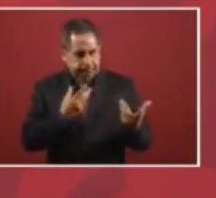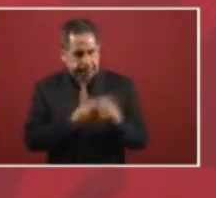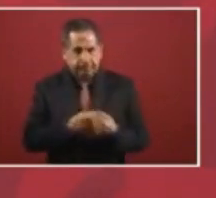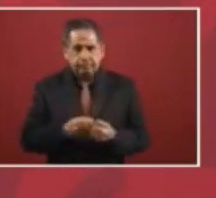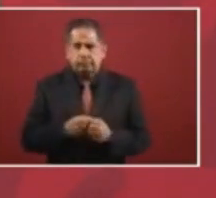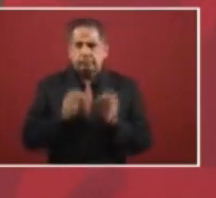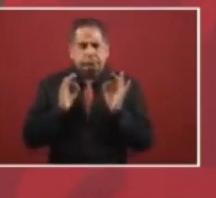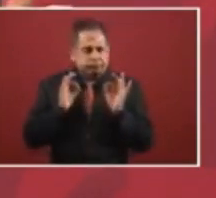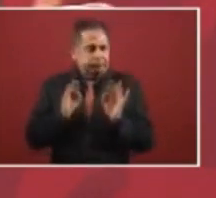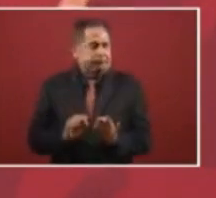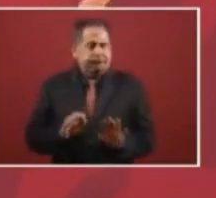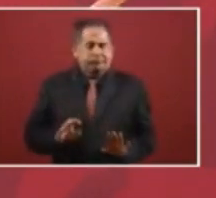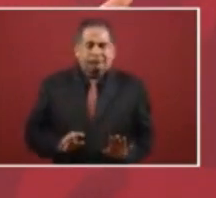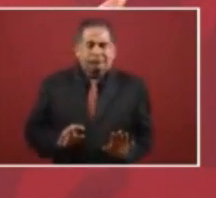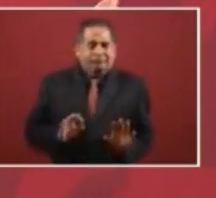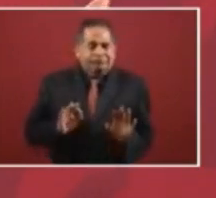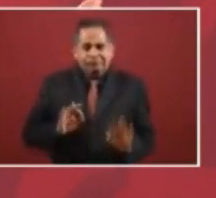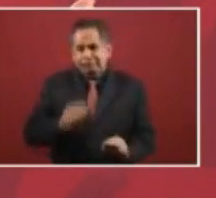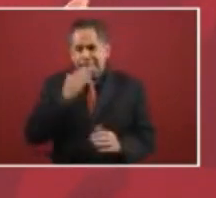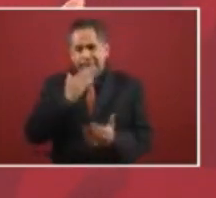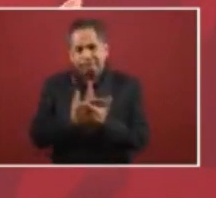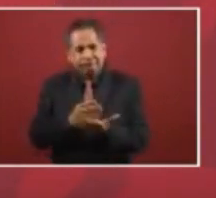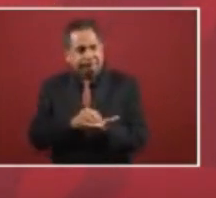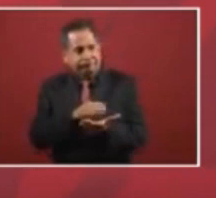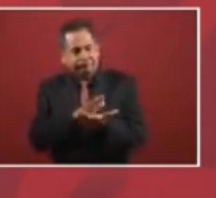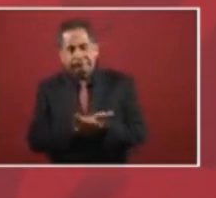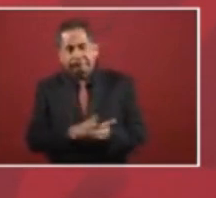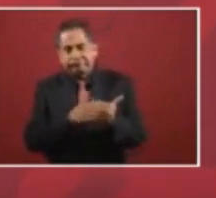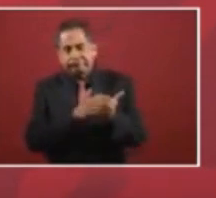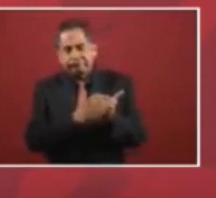And that was the main gain of this